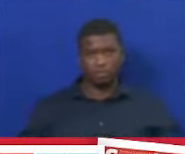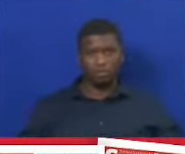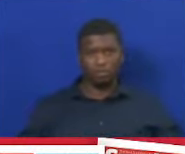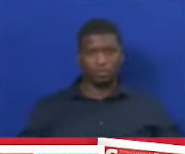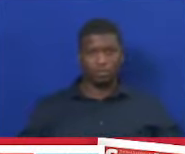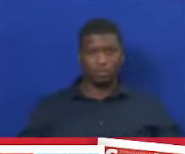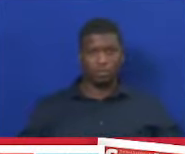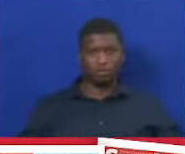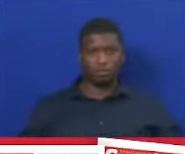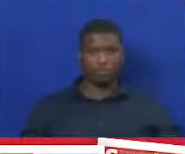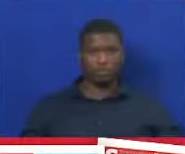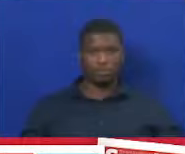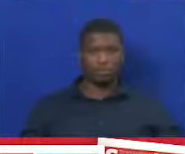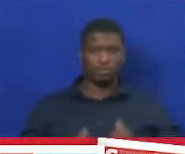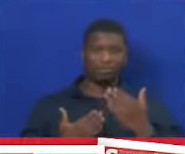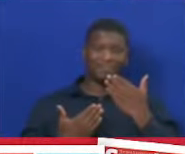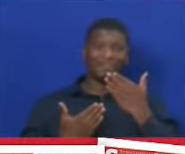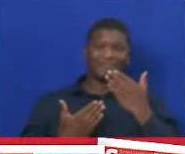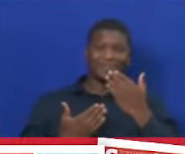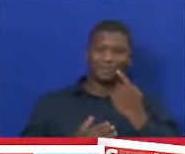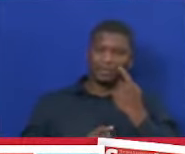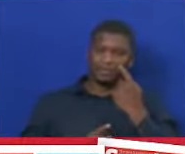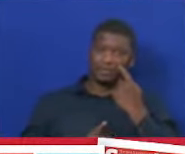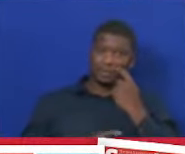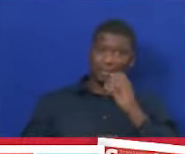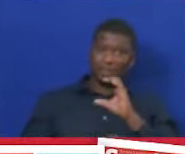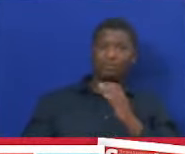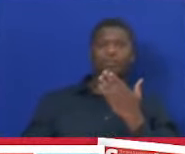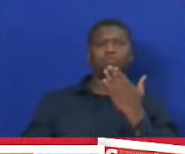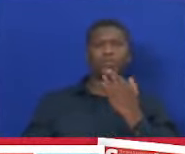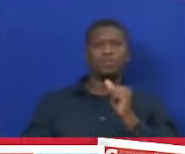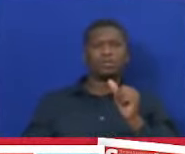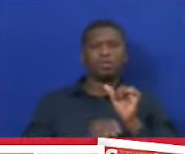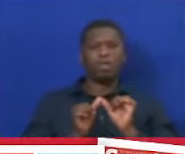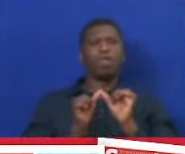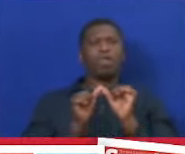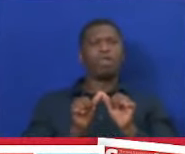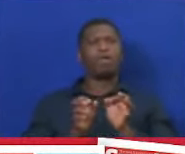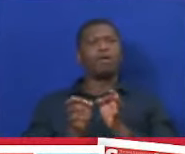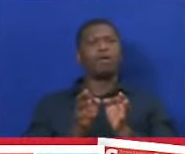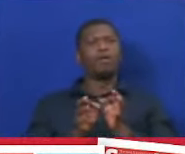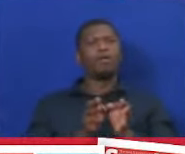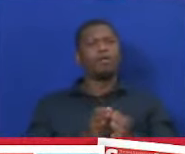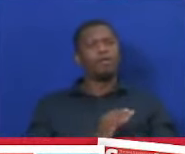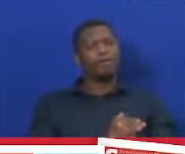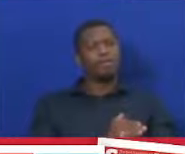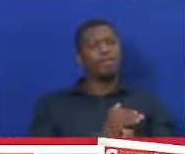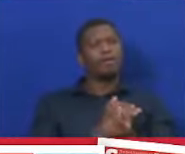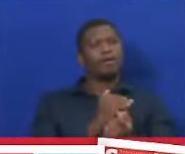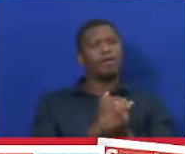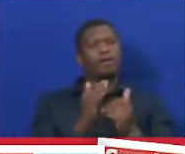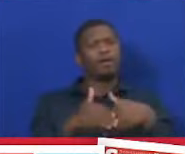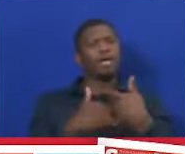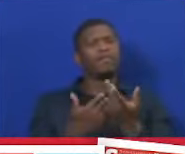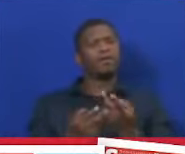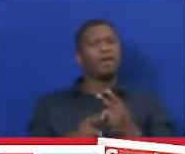Thank you, Witness C. Please proceed to describe the events of the afternoon of the 6th to the Commission.